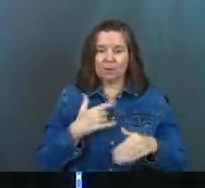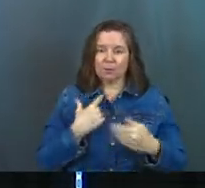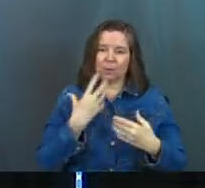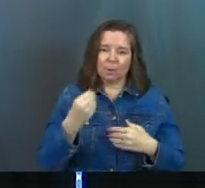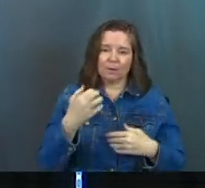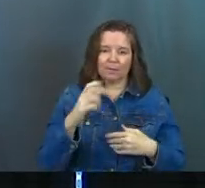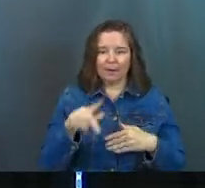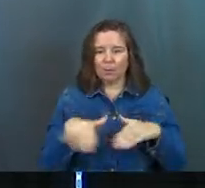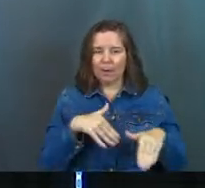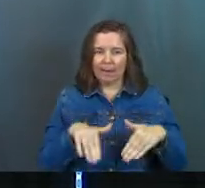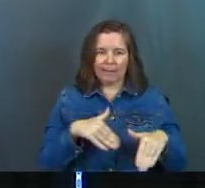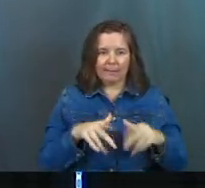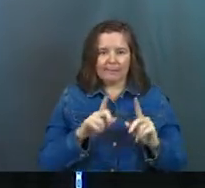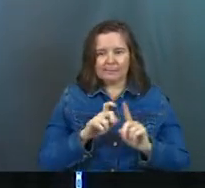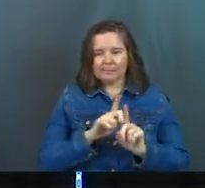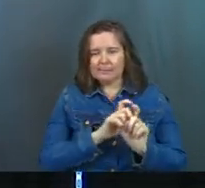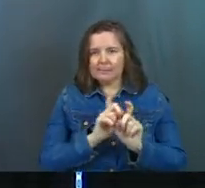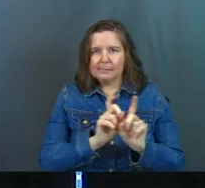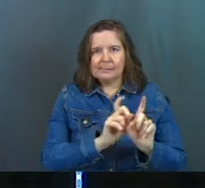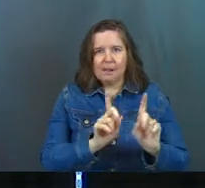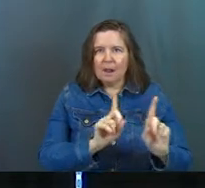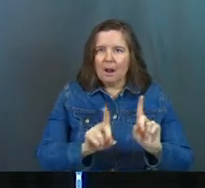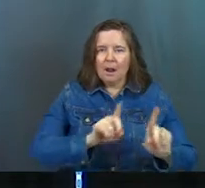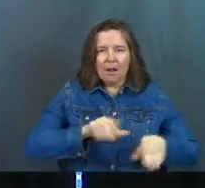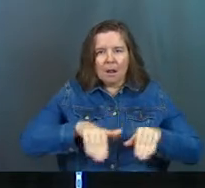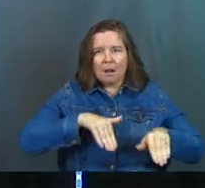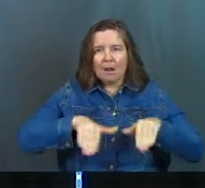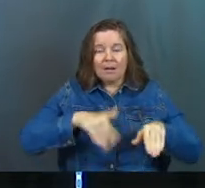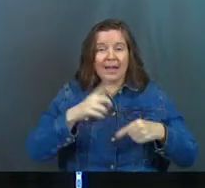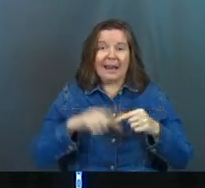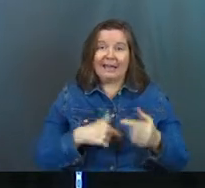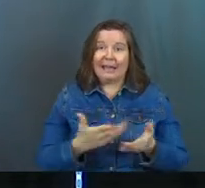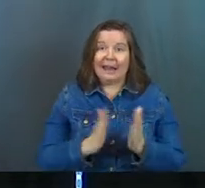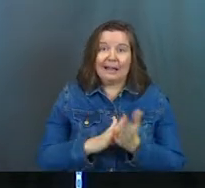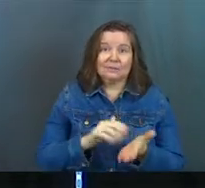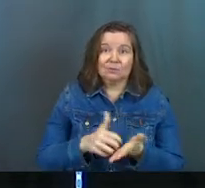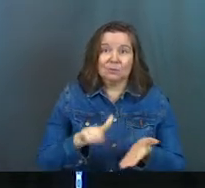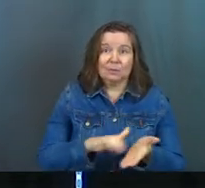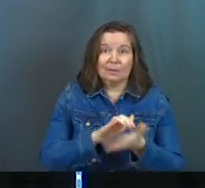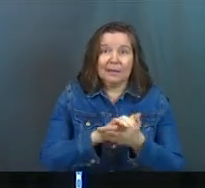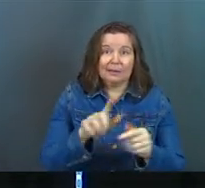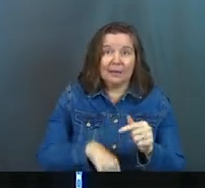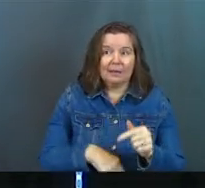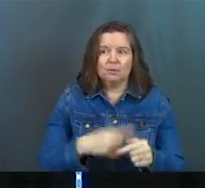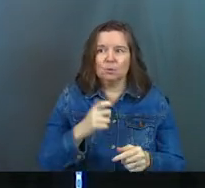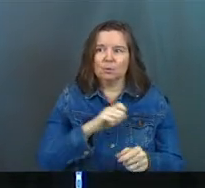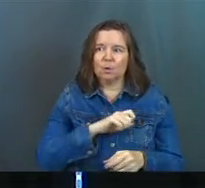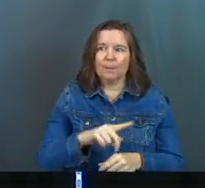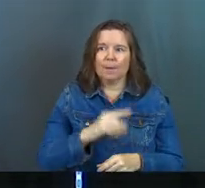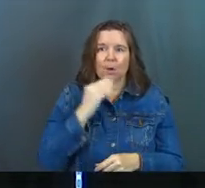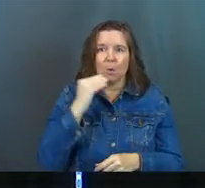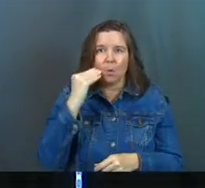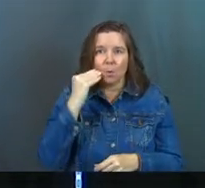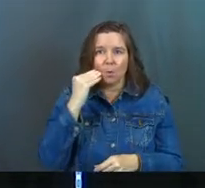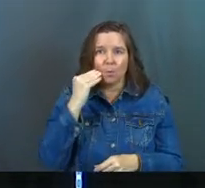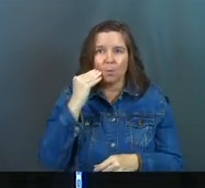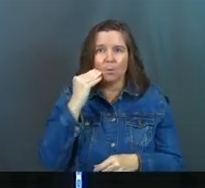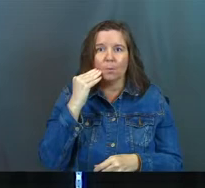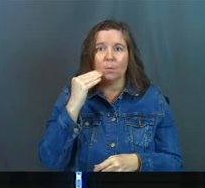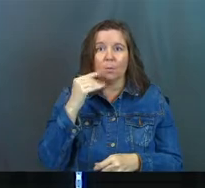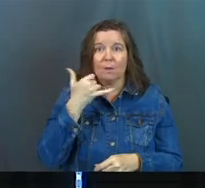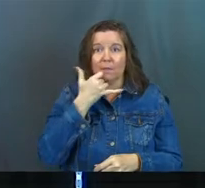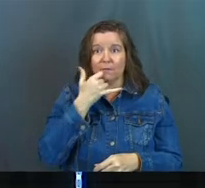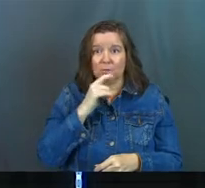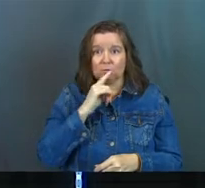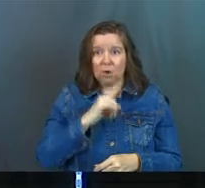hike. So we go out to the park, we take the hike, we hike all around, and I can't pop the question. And so we go back home where the phones